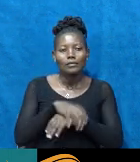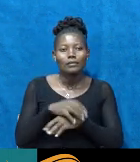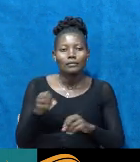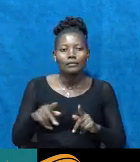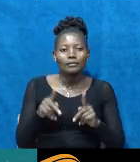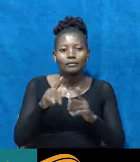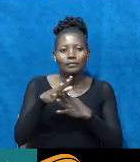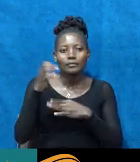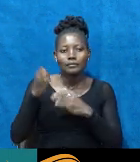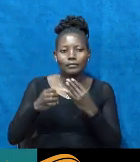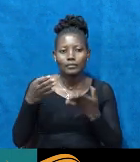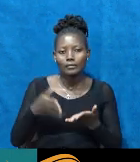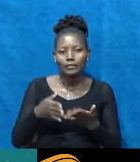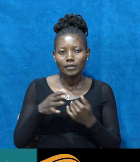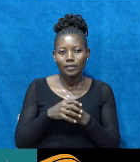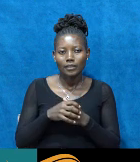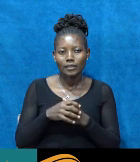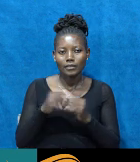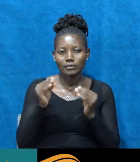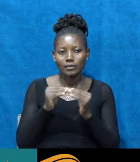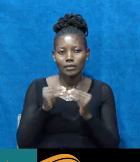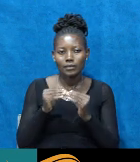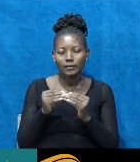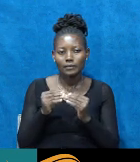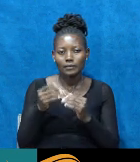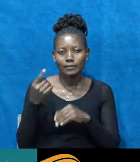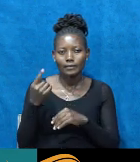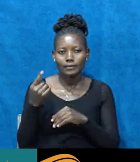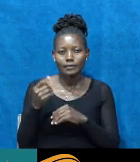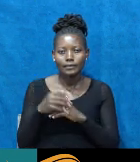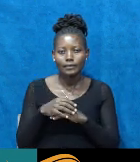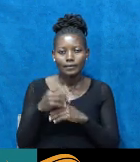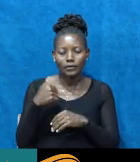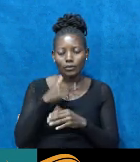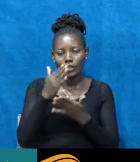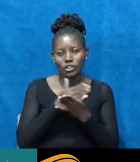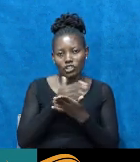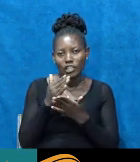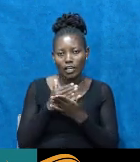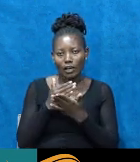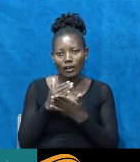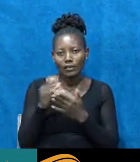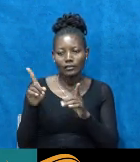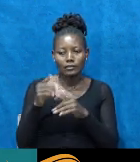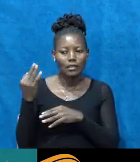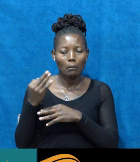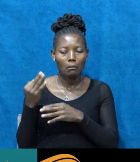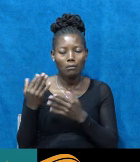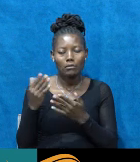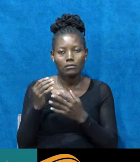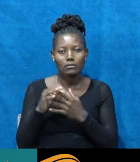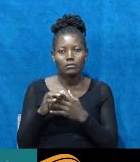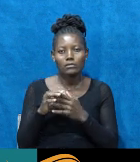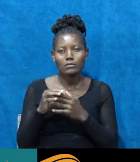to end this session. The recordings will be shared and the presentation also will be shared on